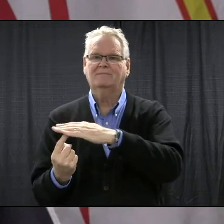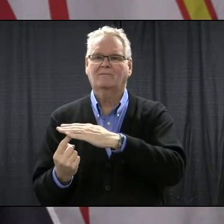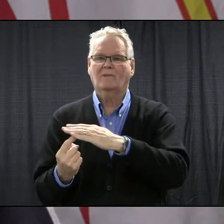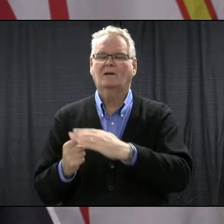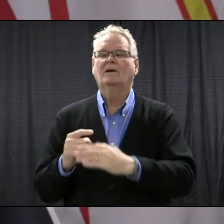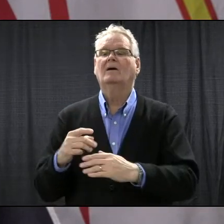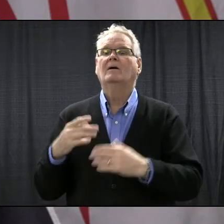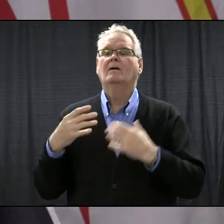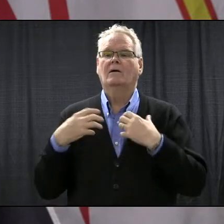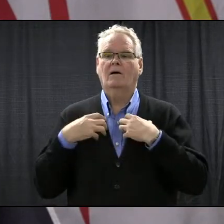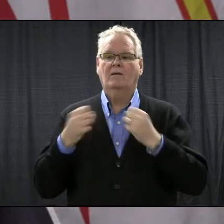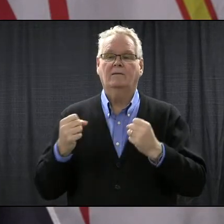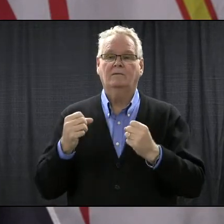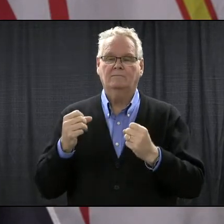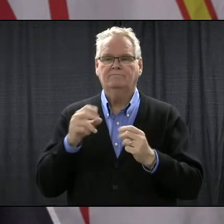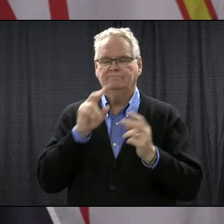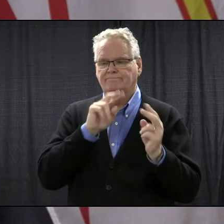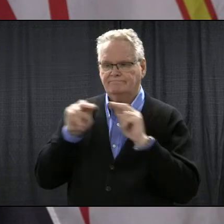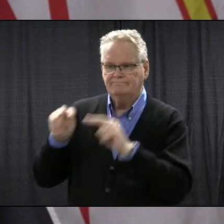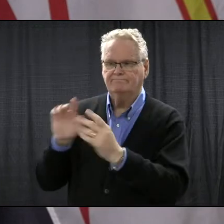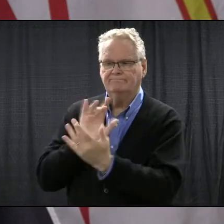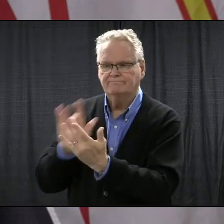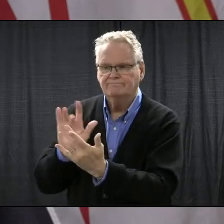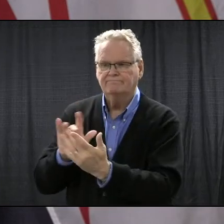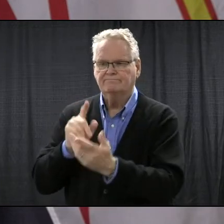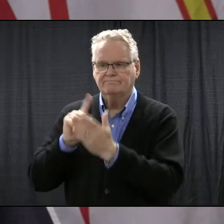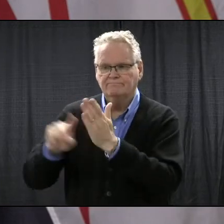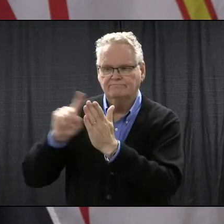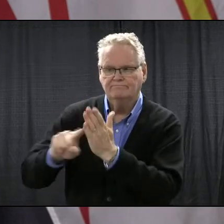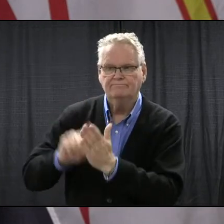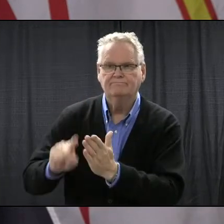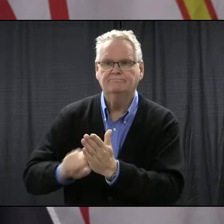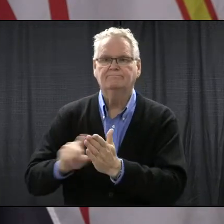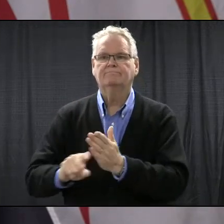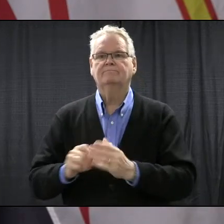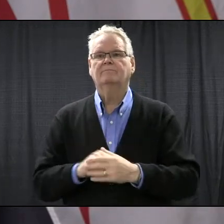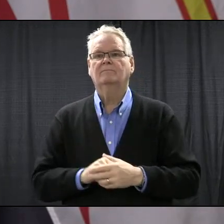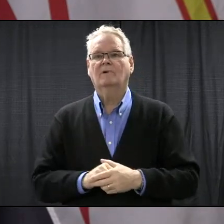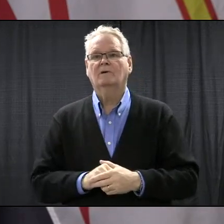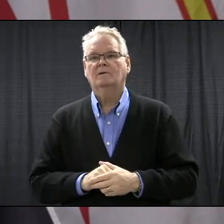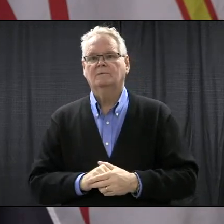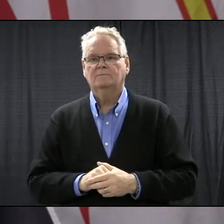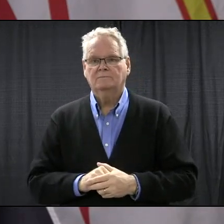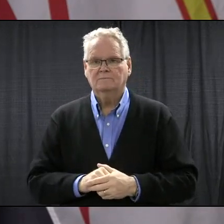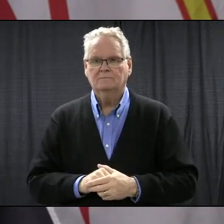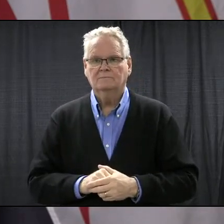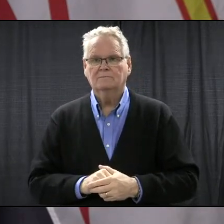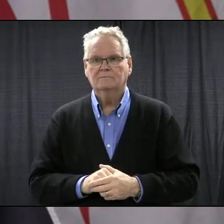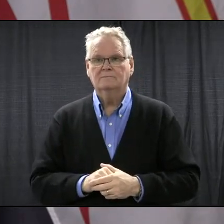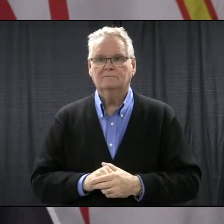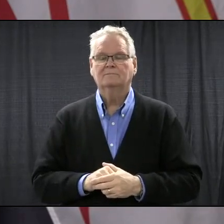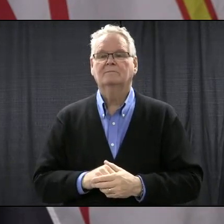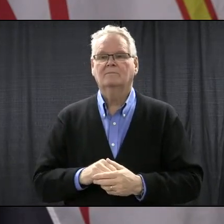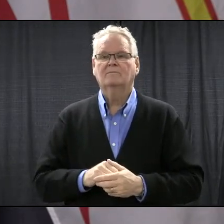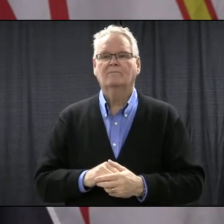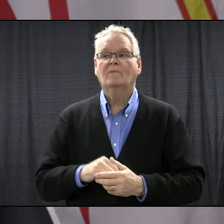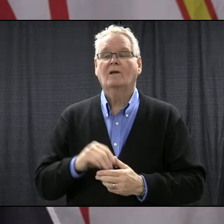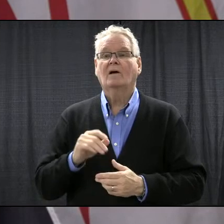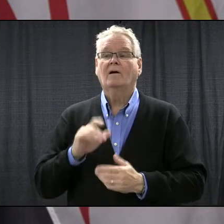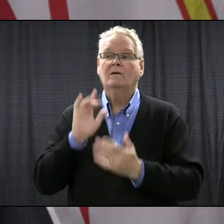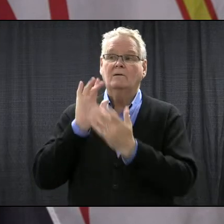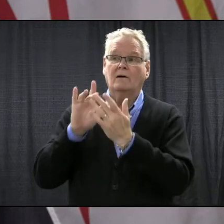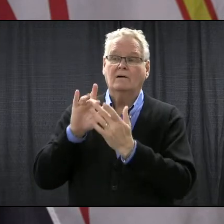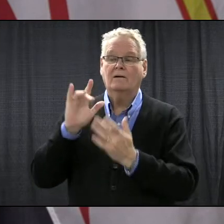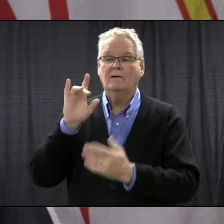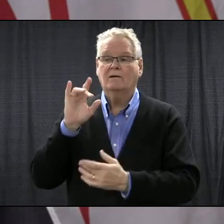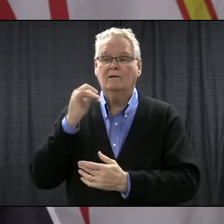assist travelers in completing the form or accept proof of vaccination. For anyone who has been fully vaccinated,